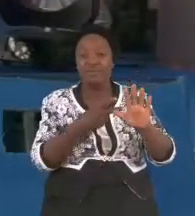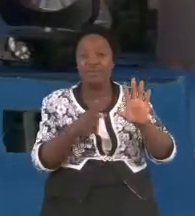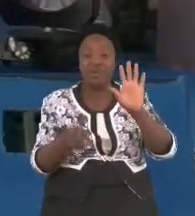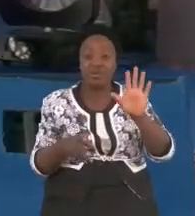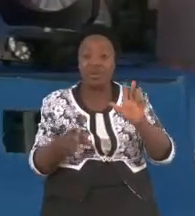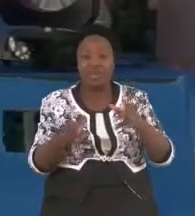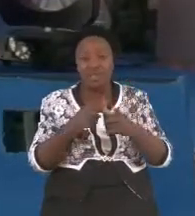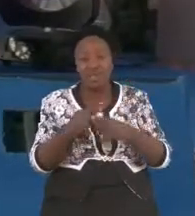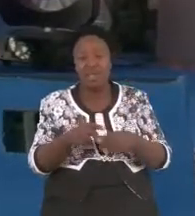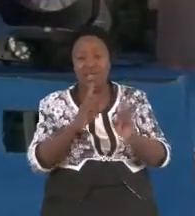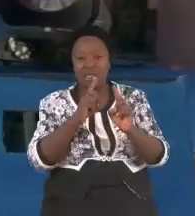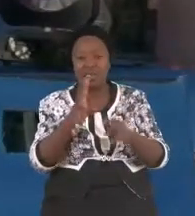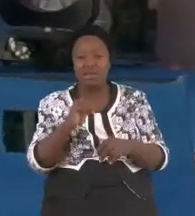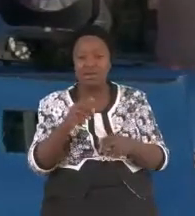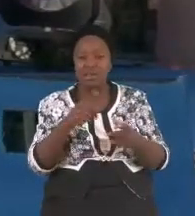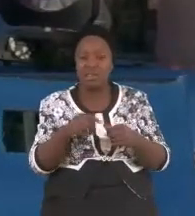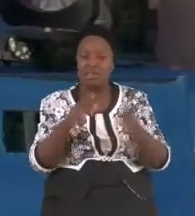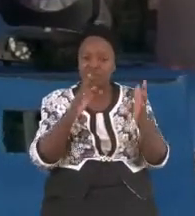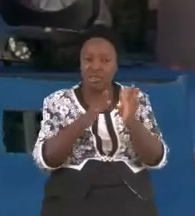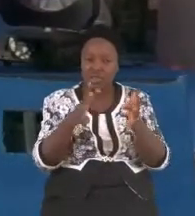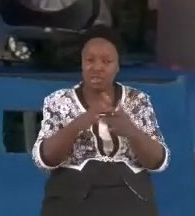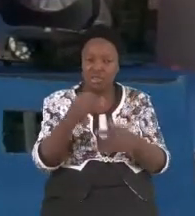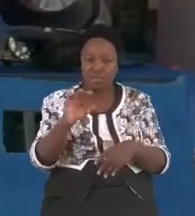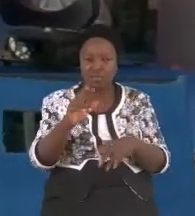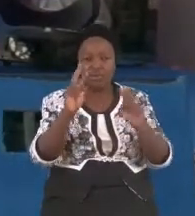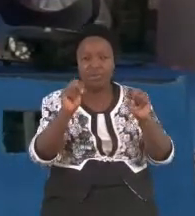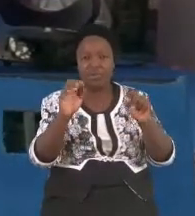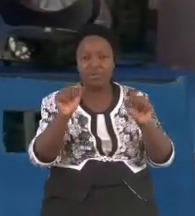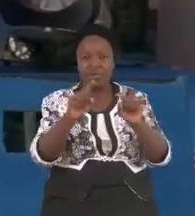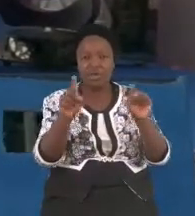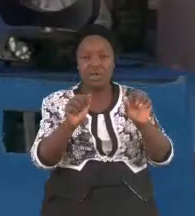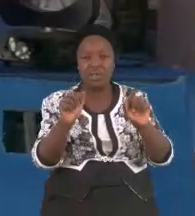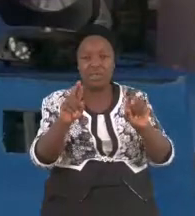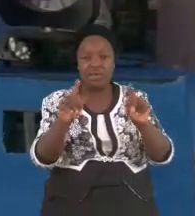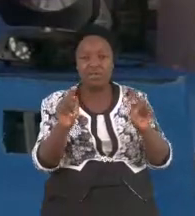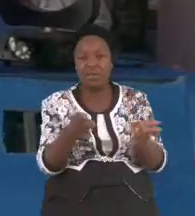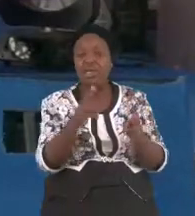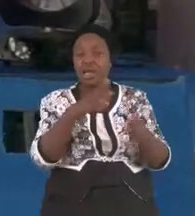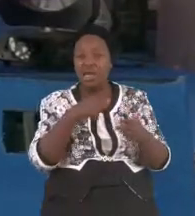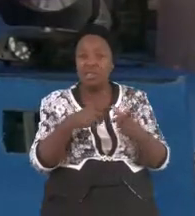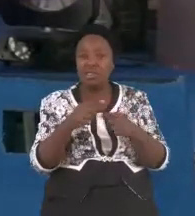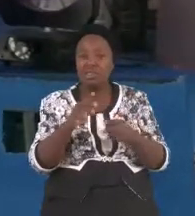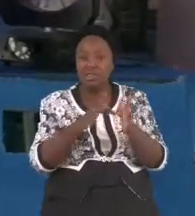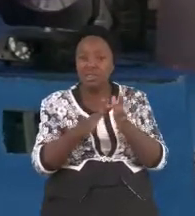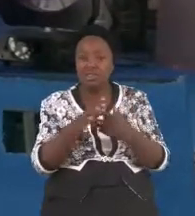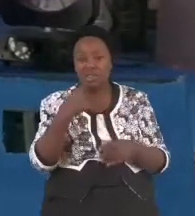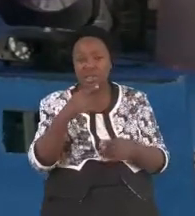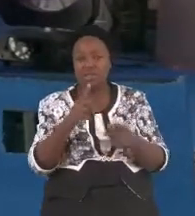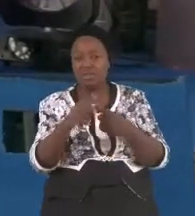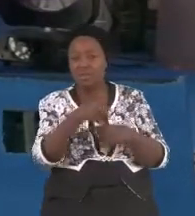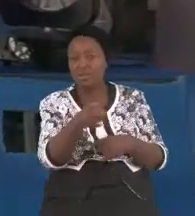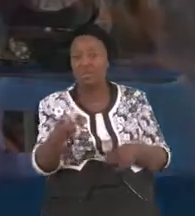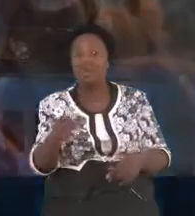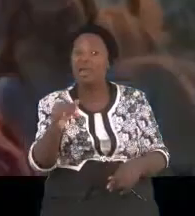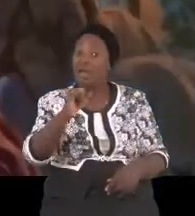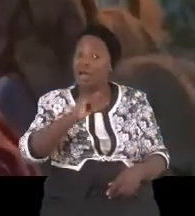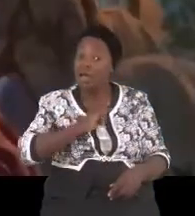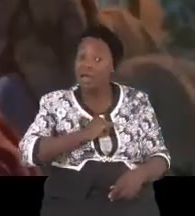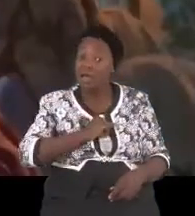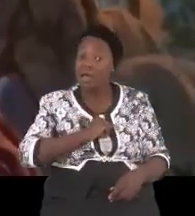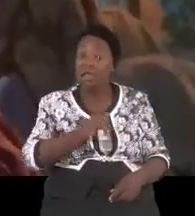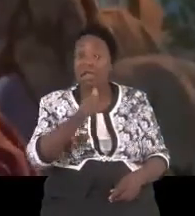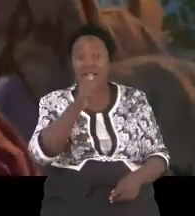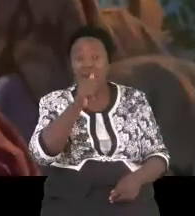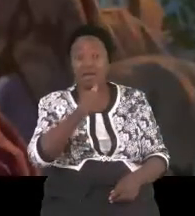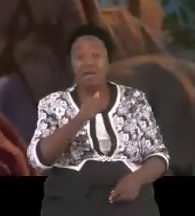him, Jesus of Nazareth. Jesus saith unto them, I am he.